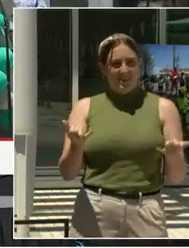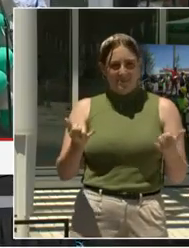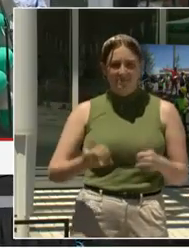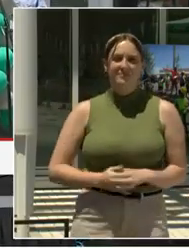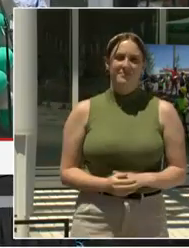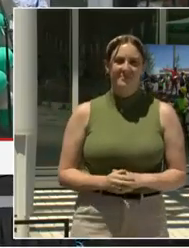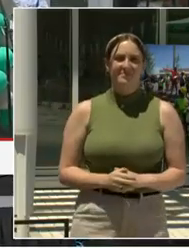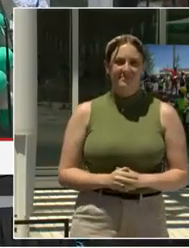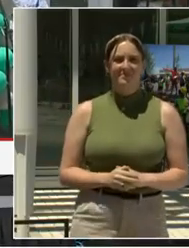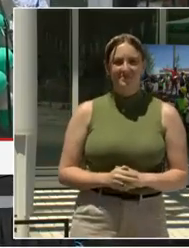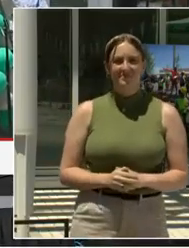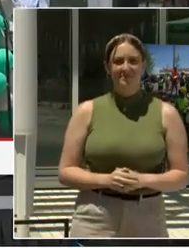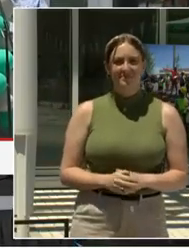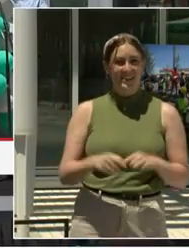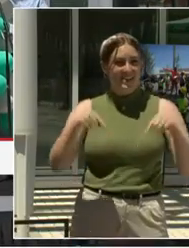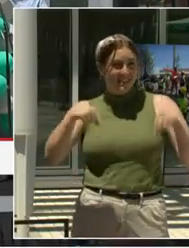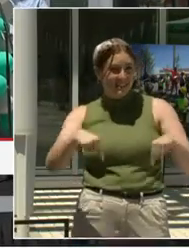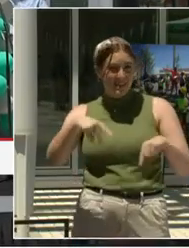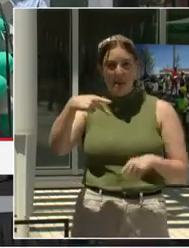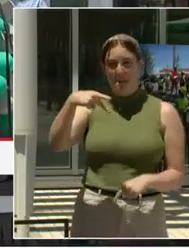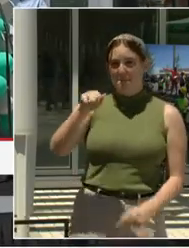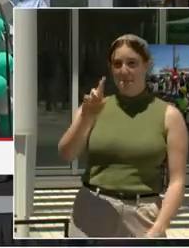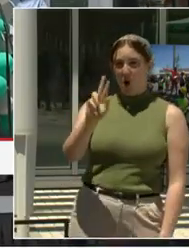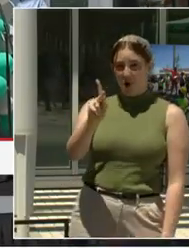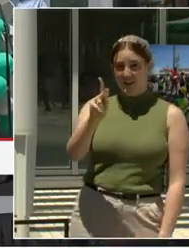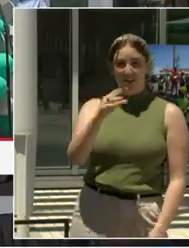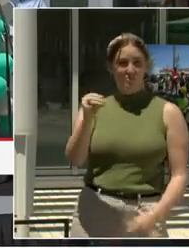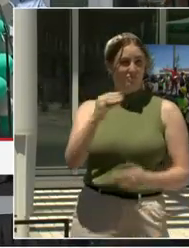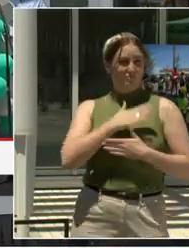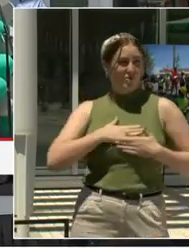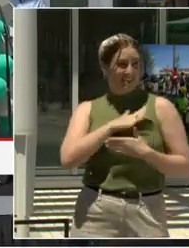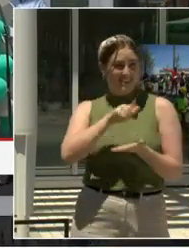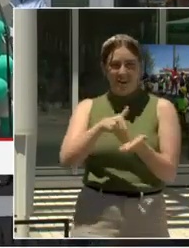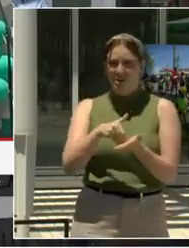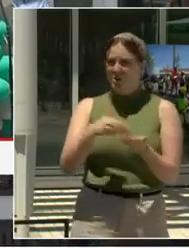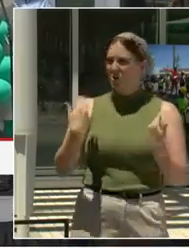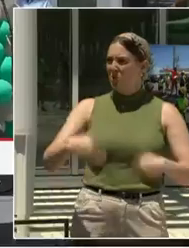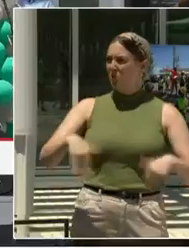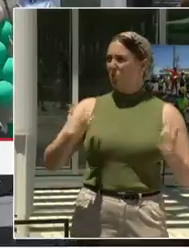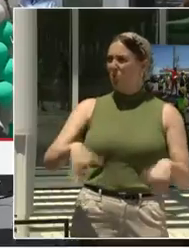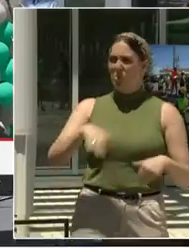This park and recreation center now speaks for itself.